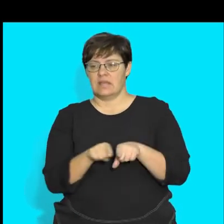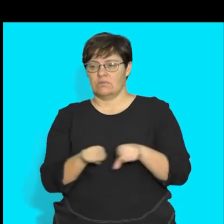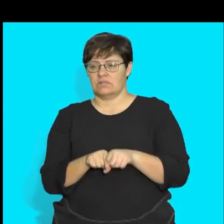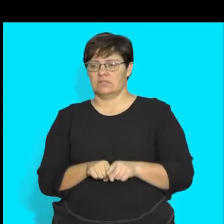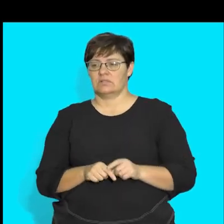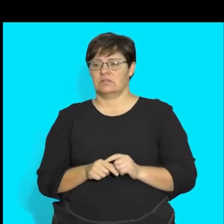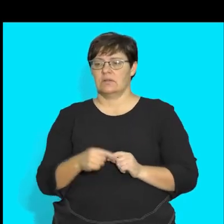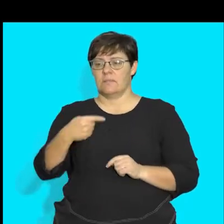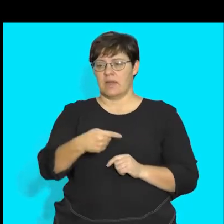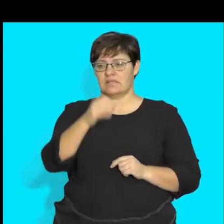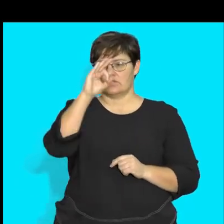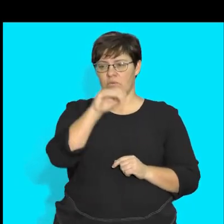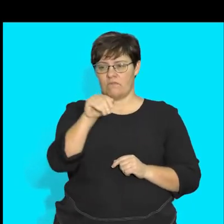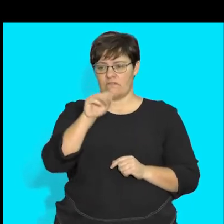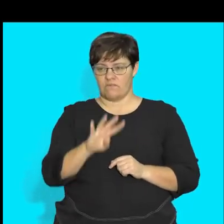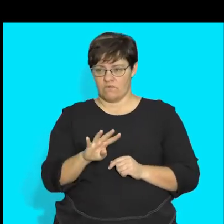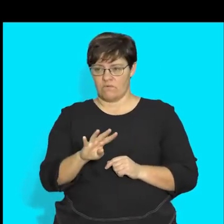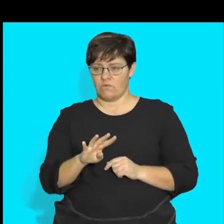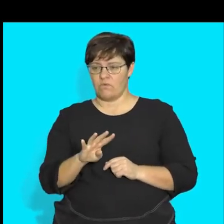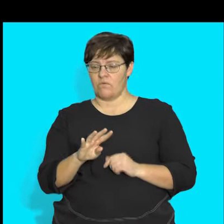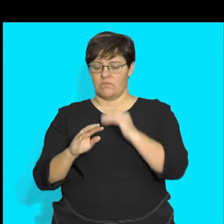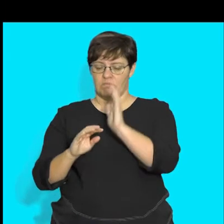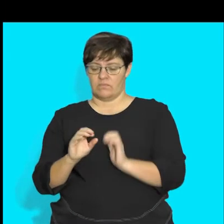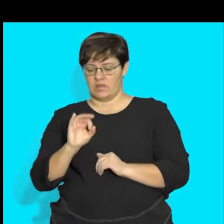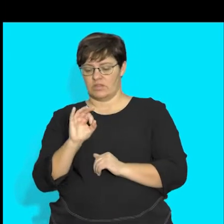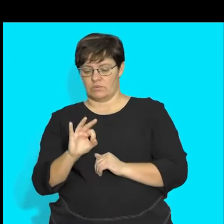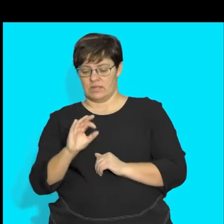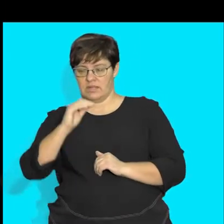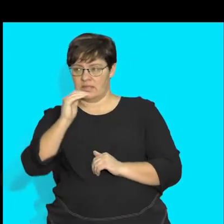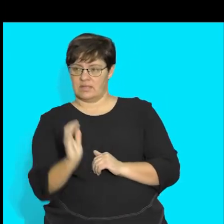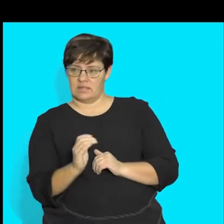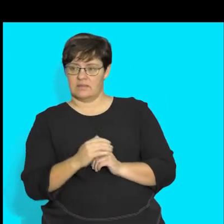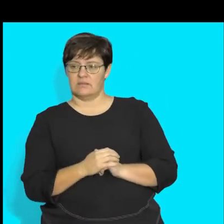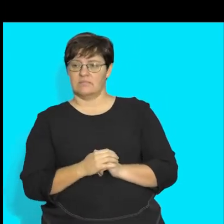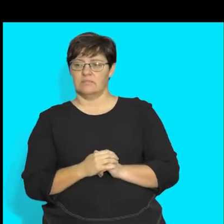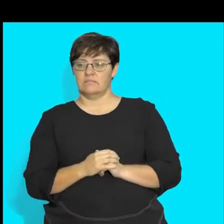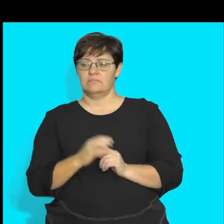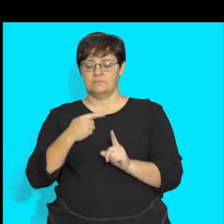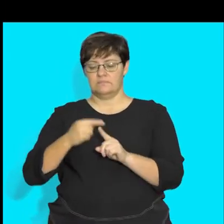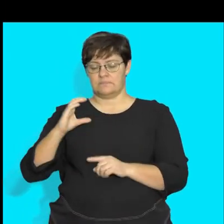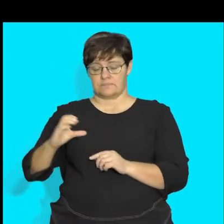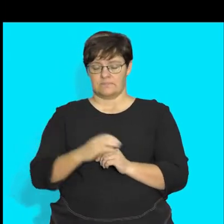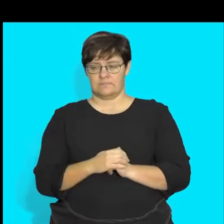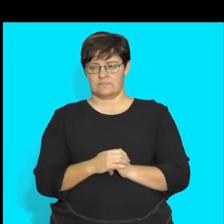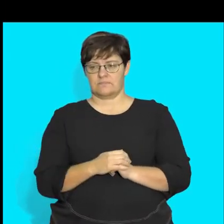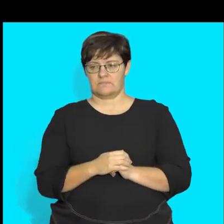y value, put it into y. I'm going to take the x value of 3 and put it into 3.